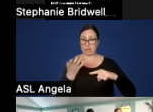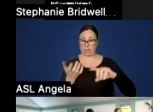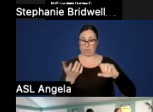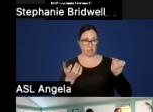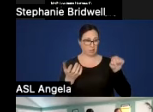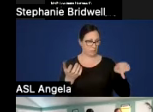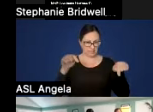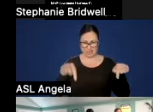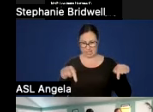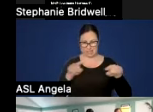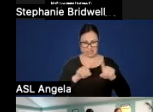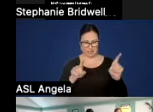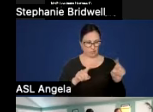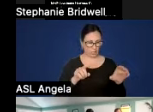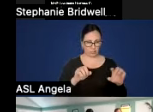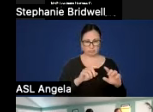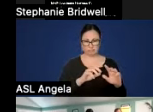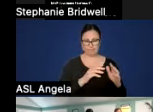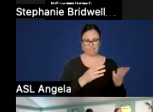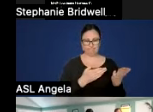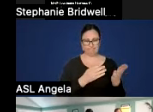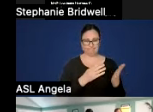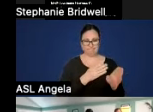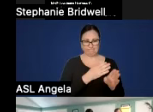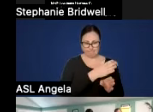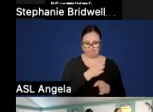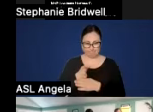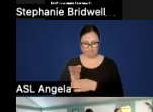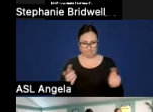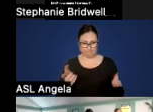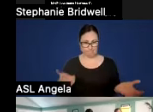encourage that coordination between disciplines. And so,